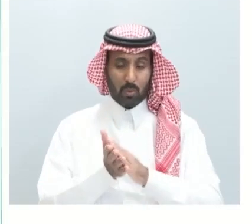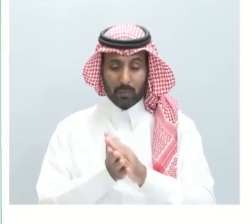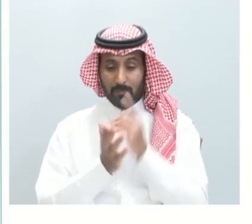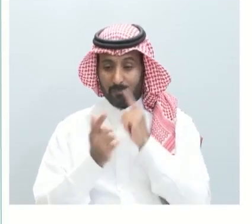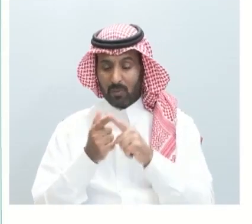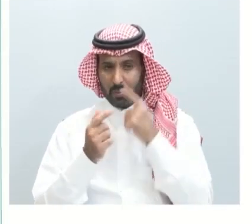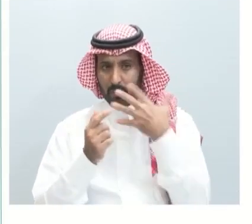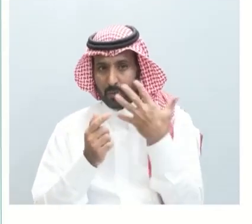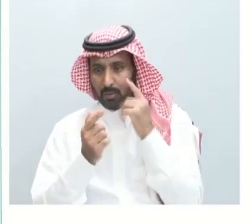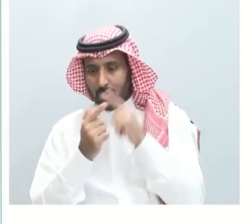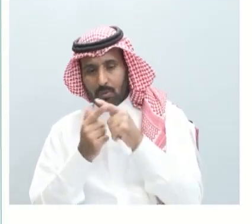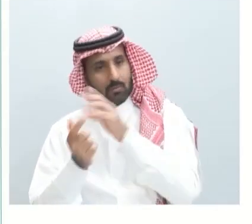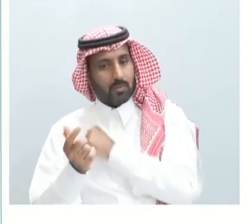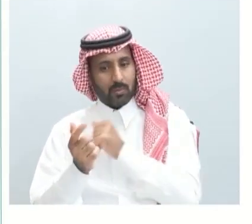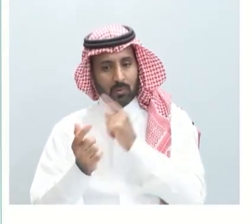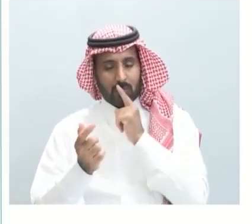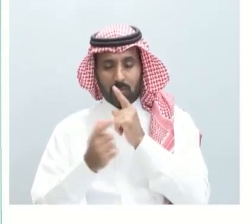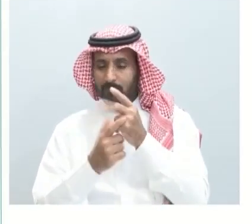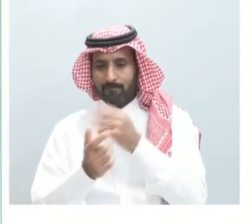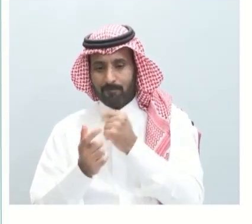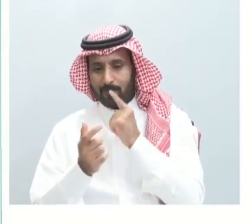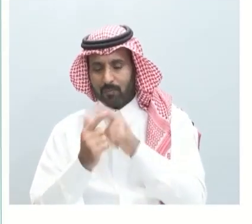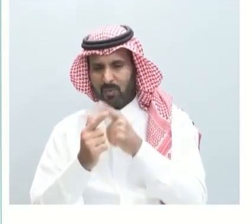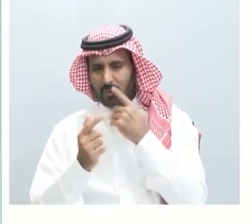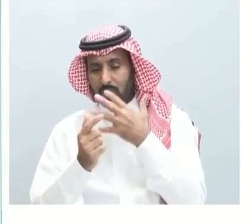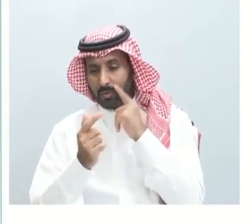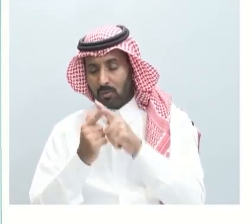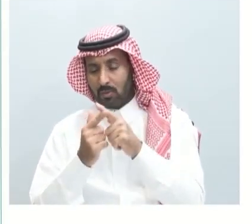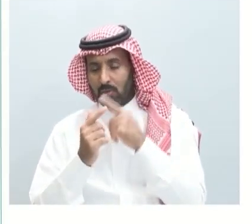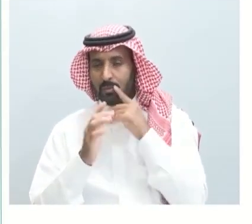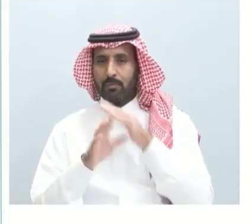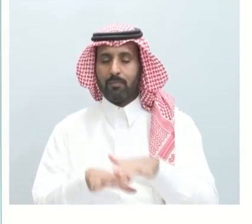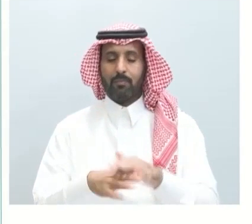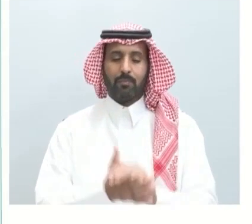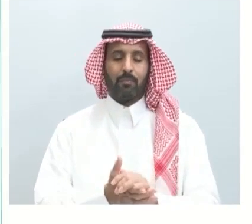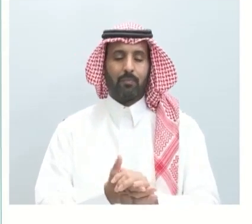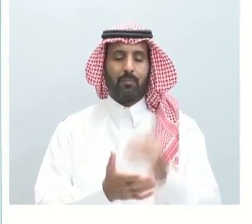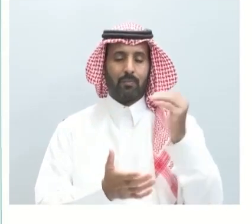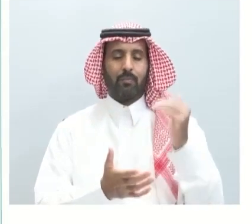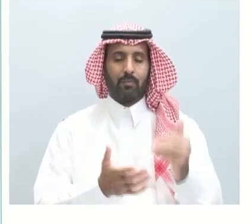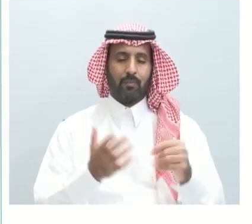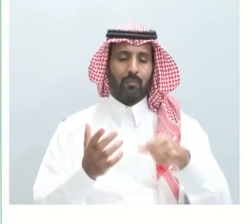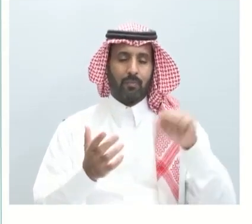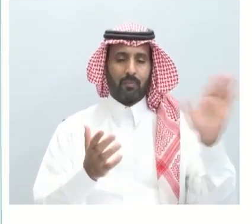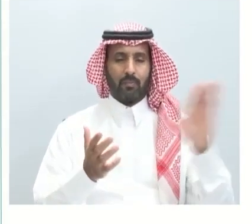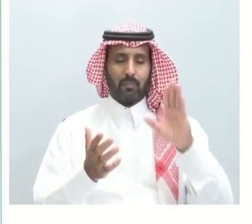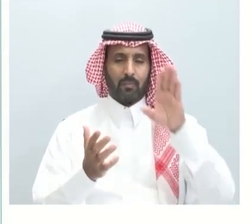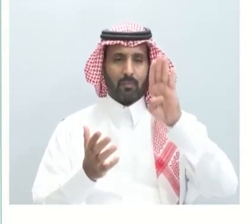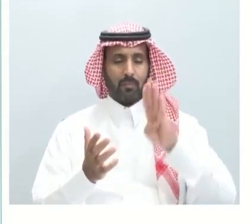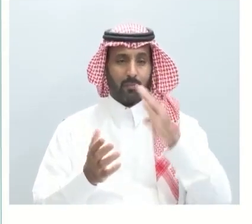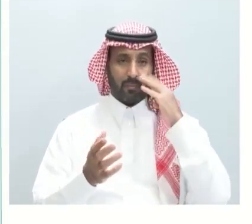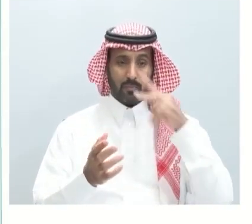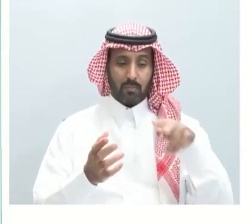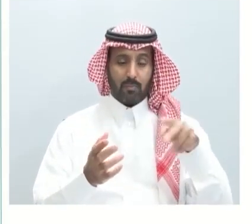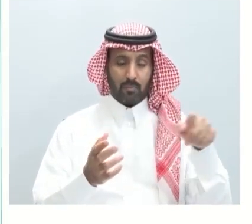fascinating, frightening, impossible, irresponsible, irritating, and relaxing. So these are boxes A and B. Let's read